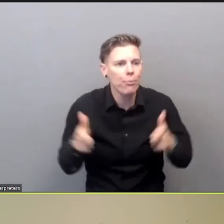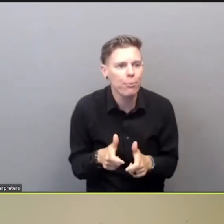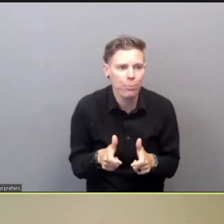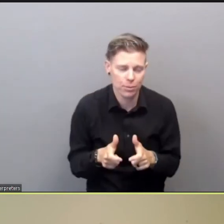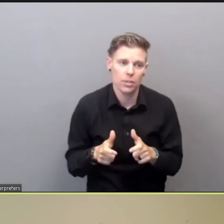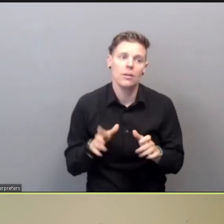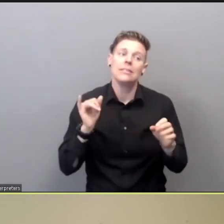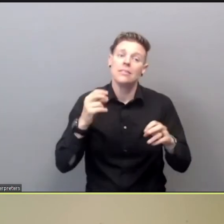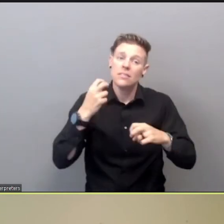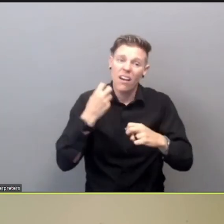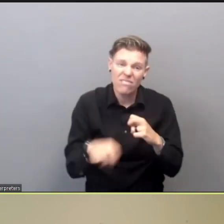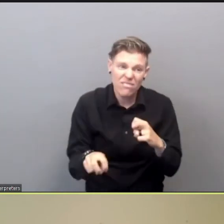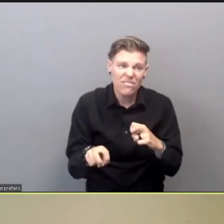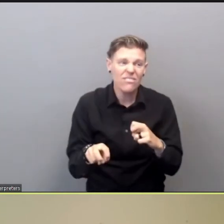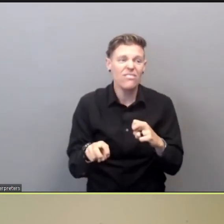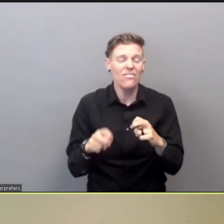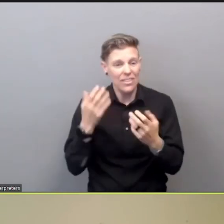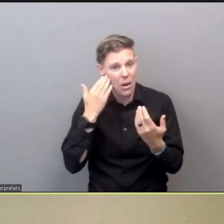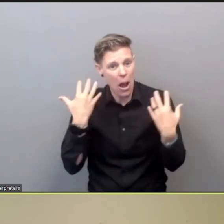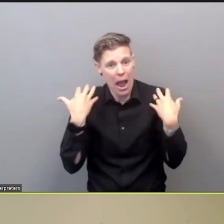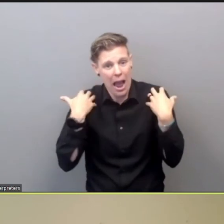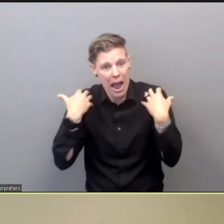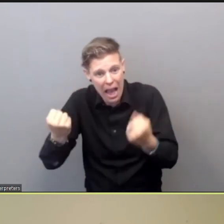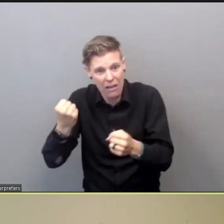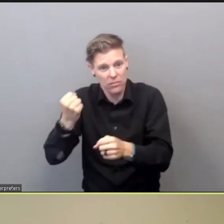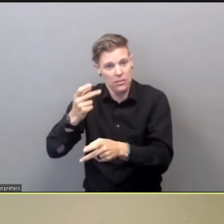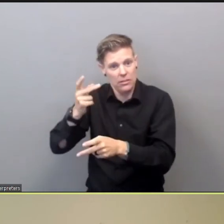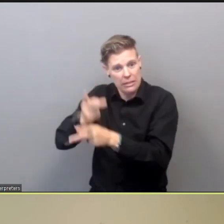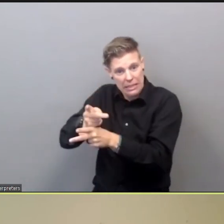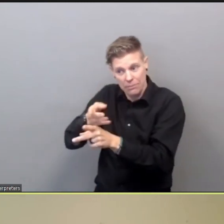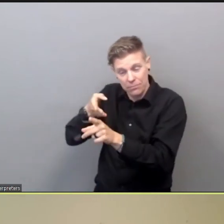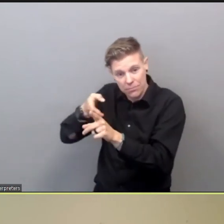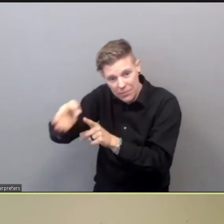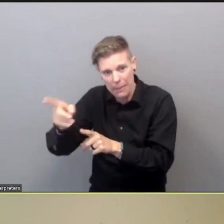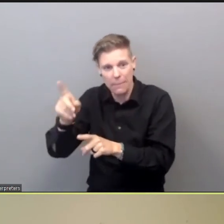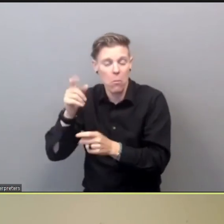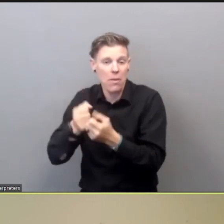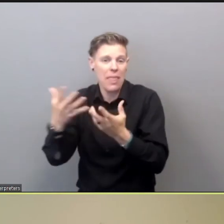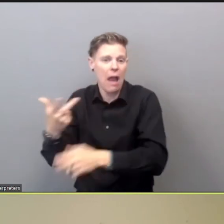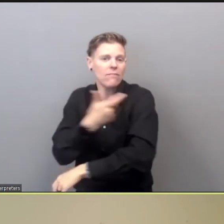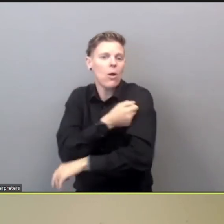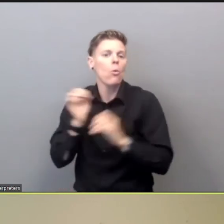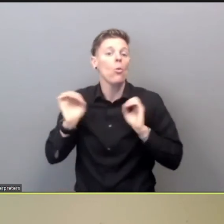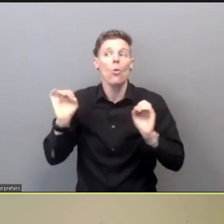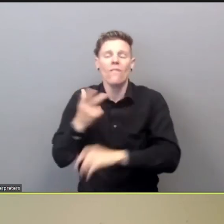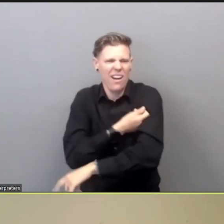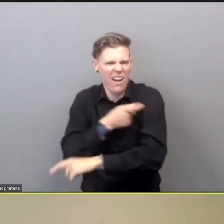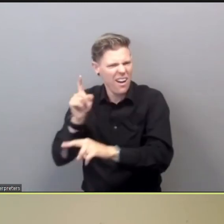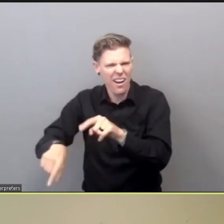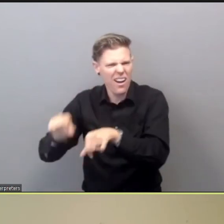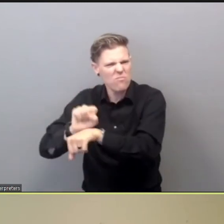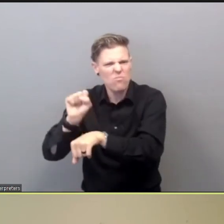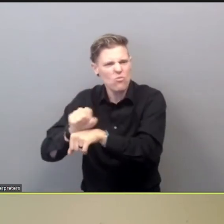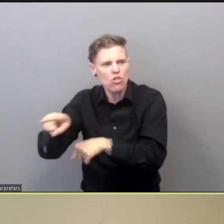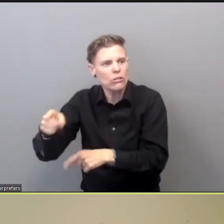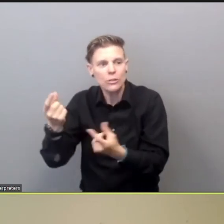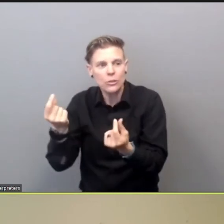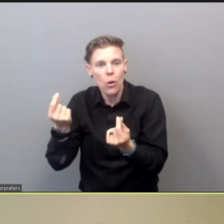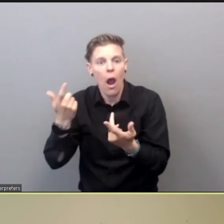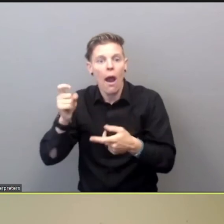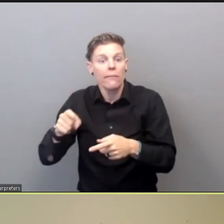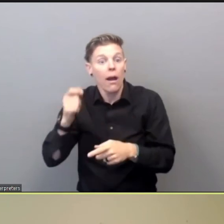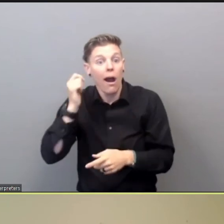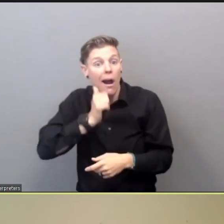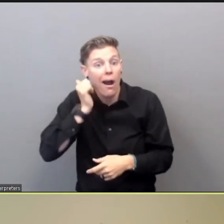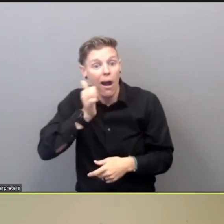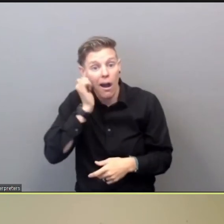or testing on a regular basis. So we're hopeful, of course, that the impact is small, and